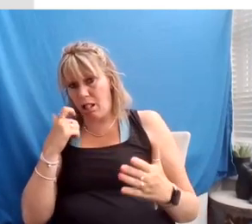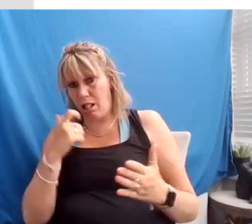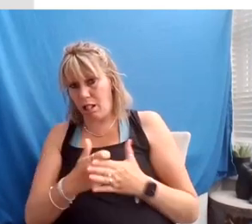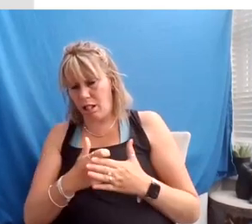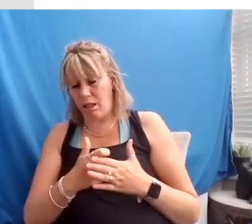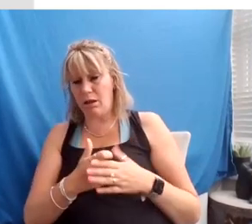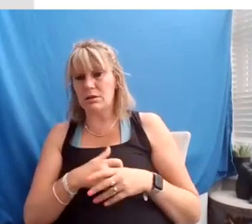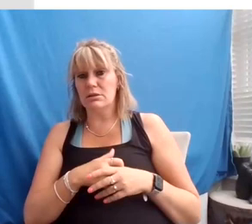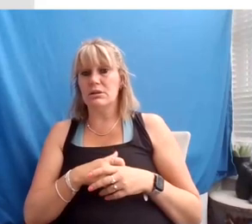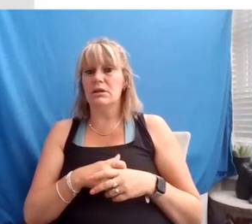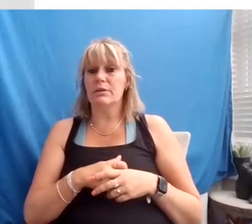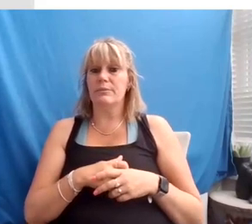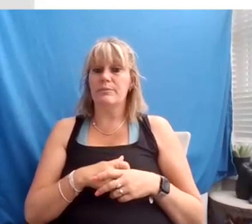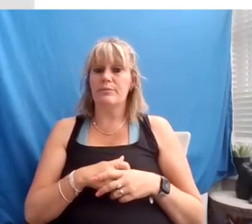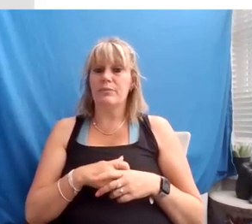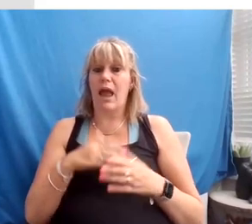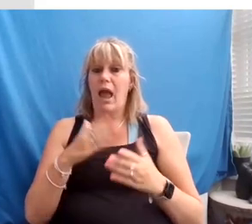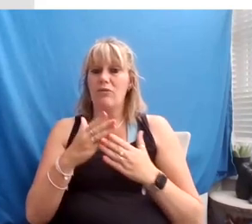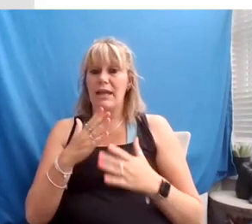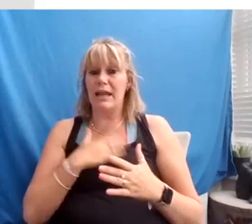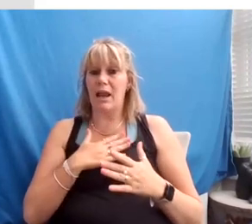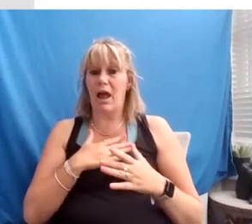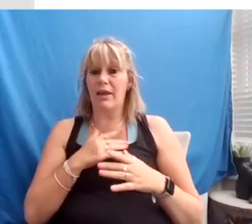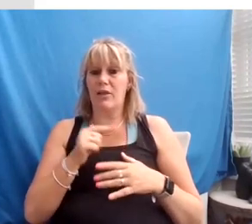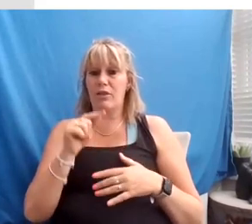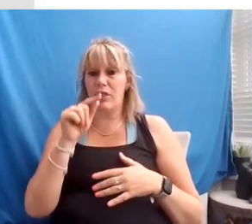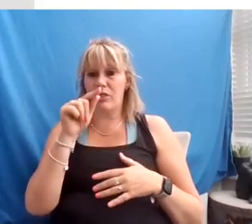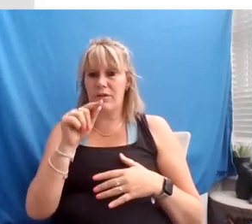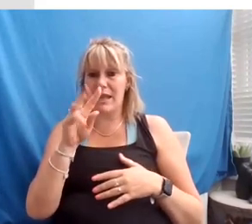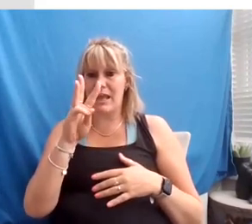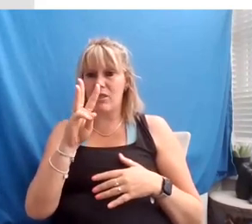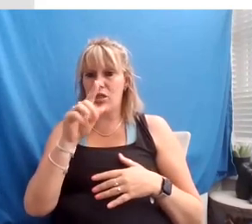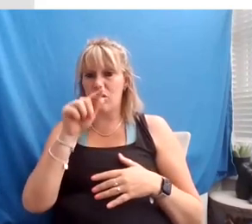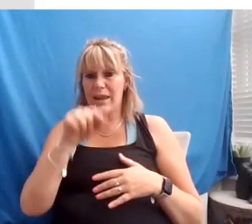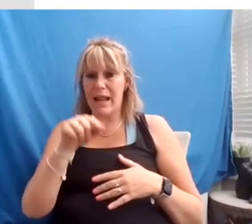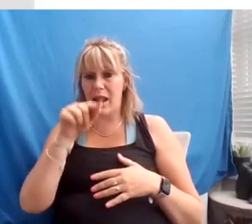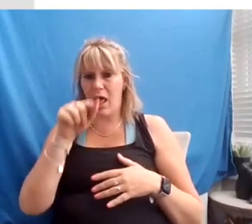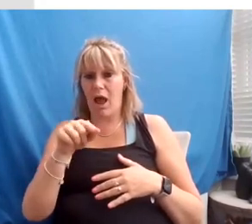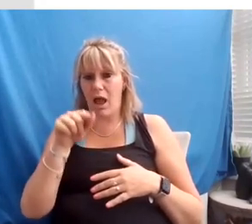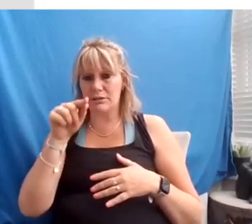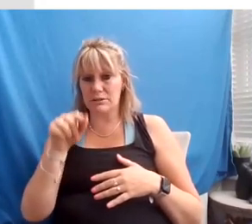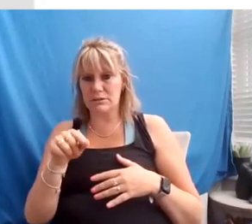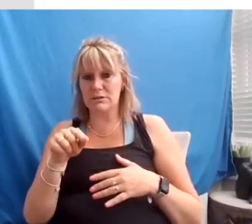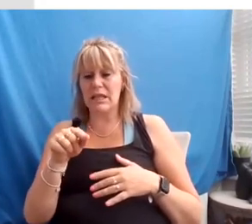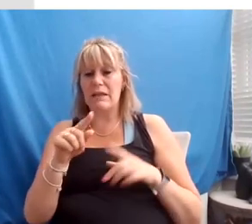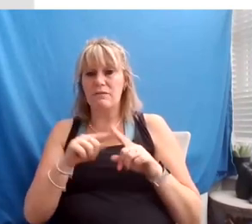that I really like, the lines just here, for example. It's very different and